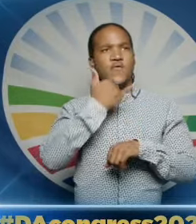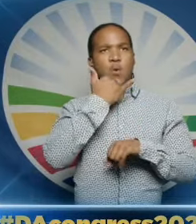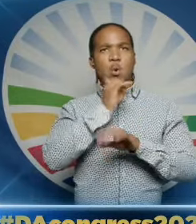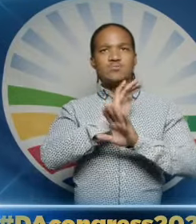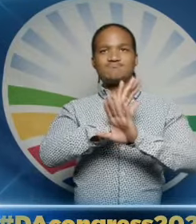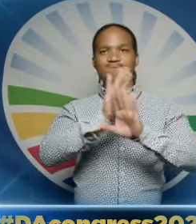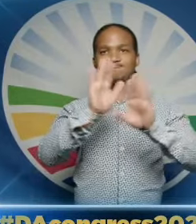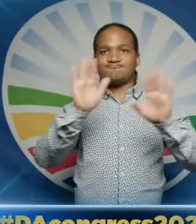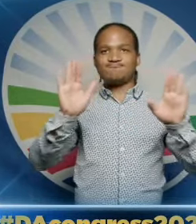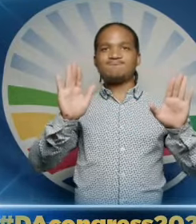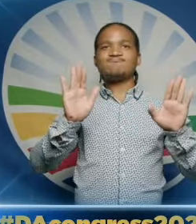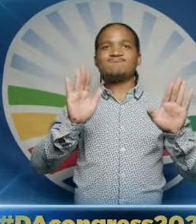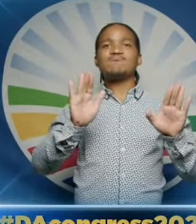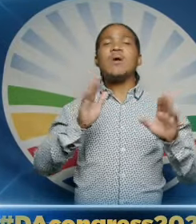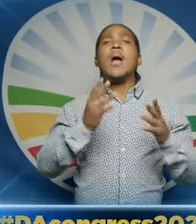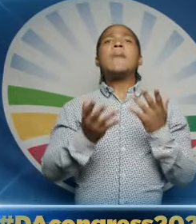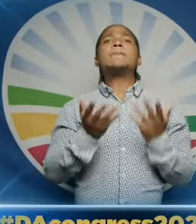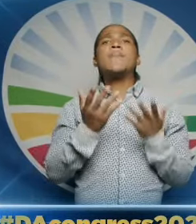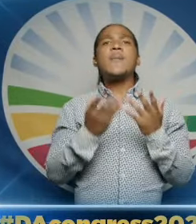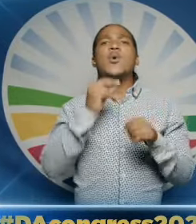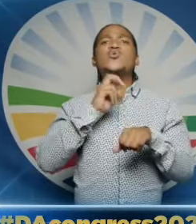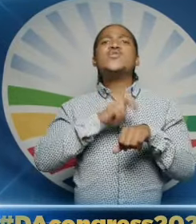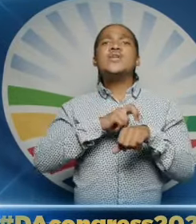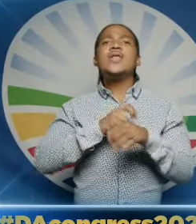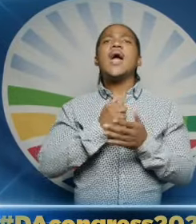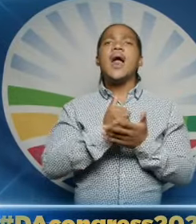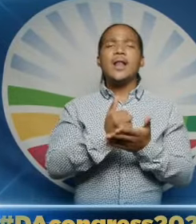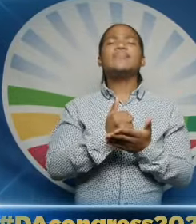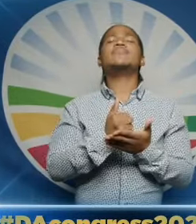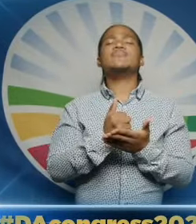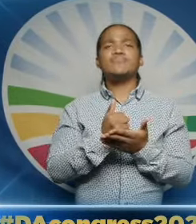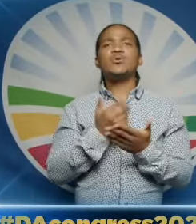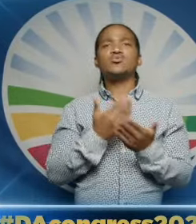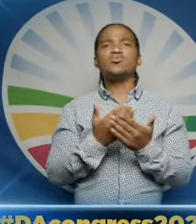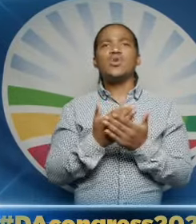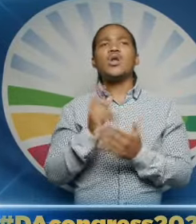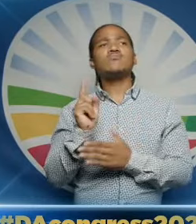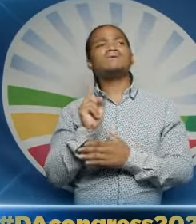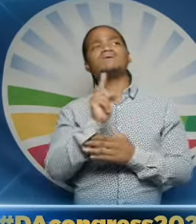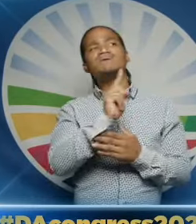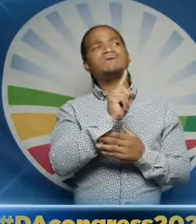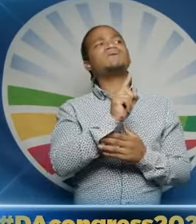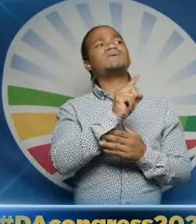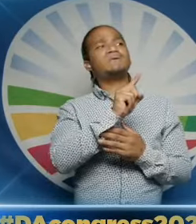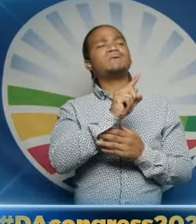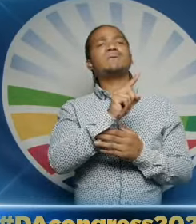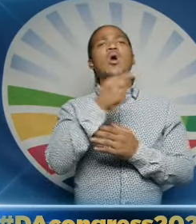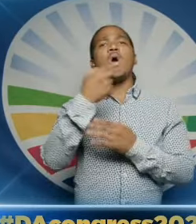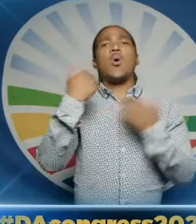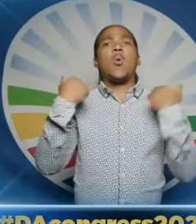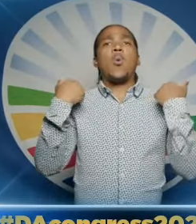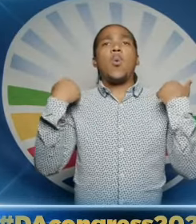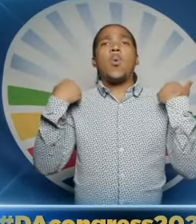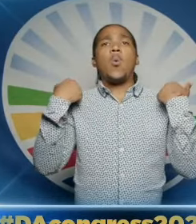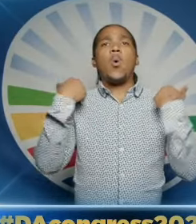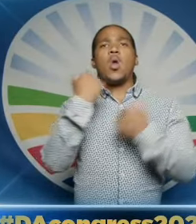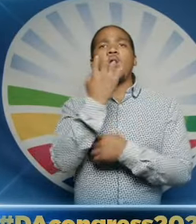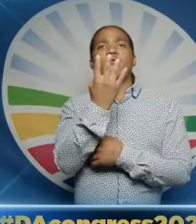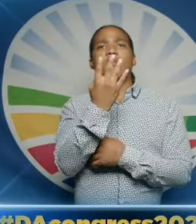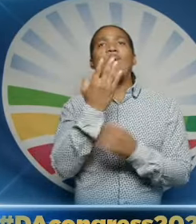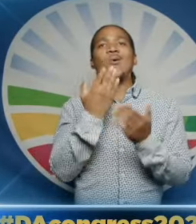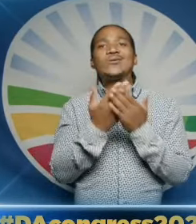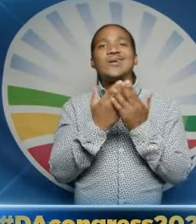However, should you require assistance, you are more than welcome to proceed to Hall 4, where you will be able to make use of a voting